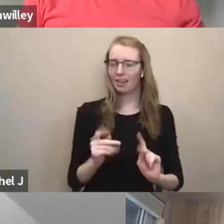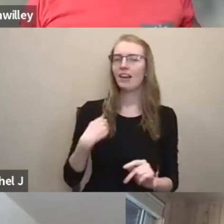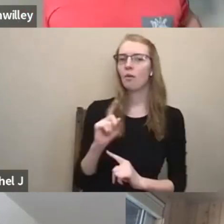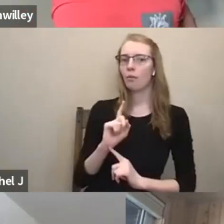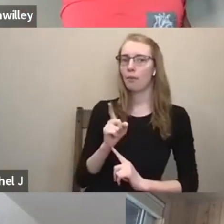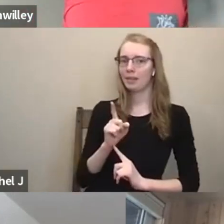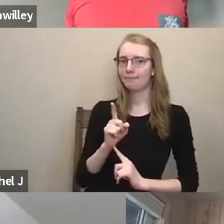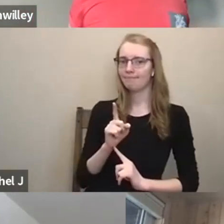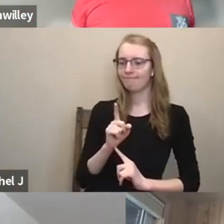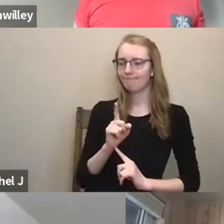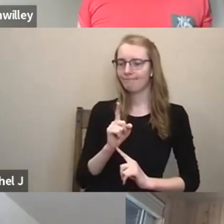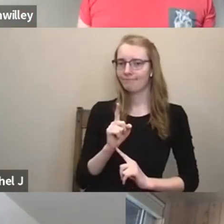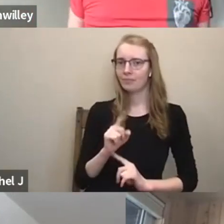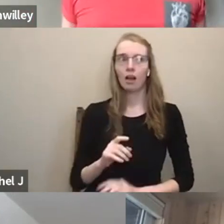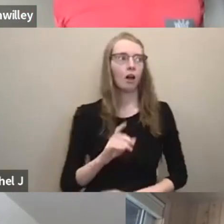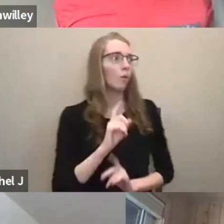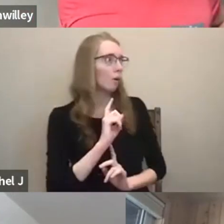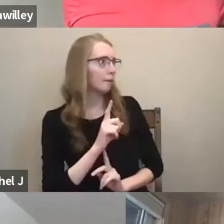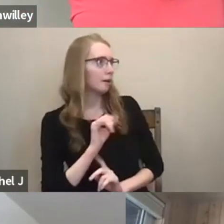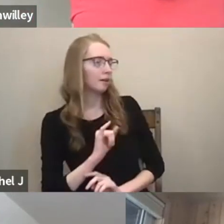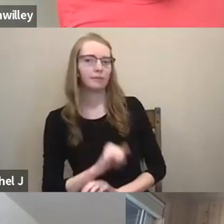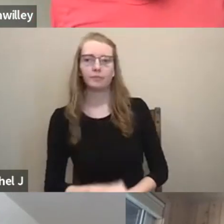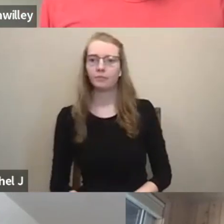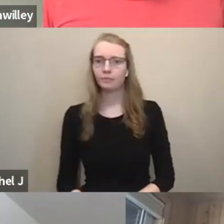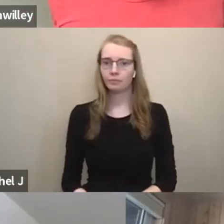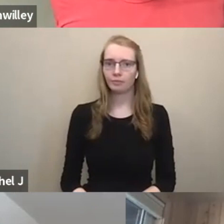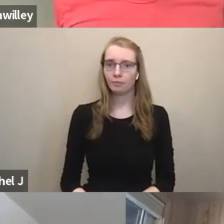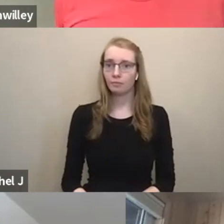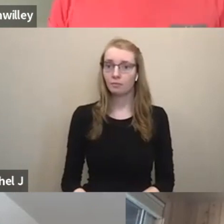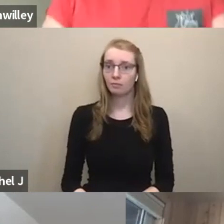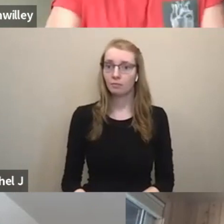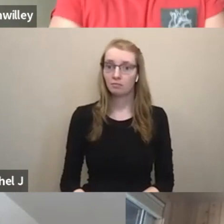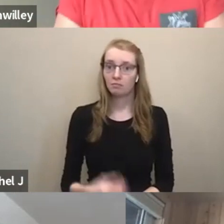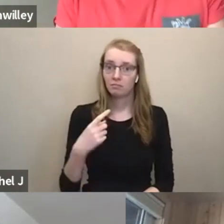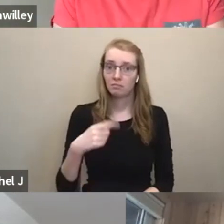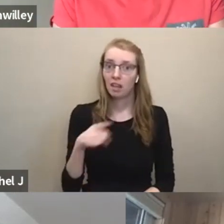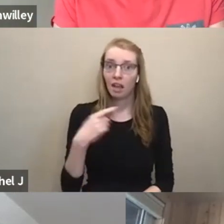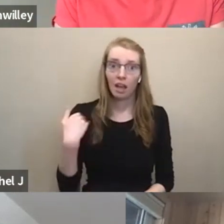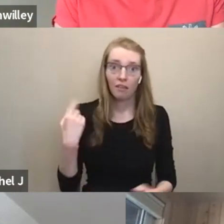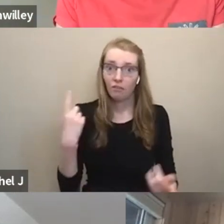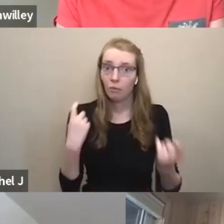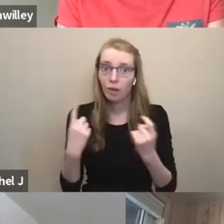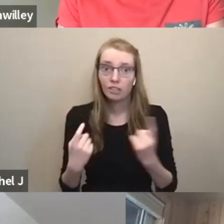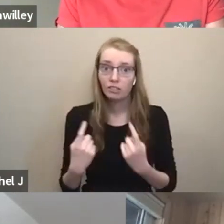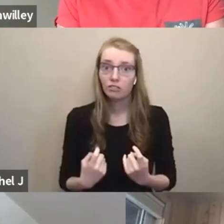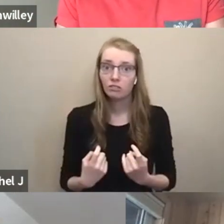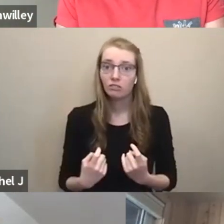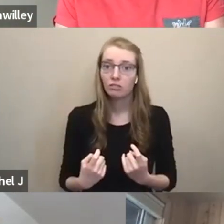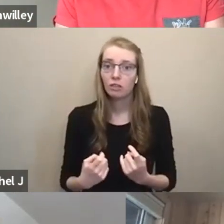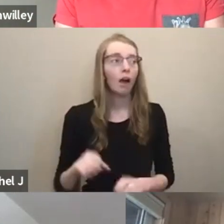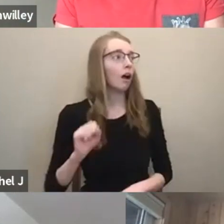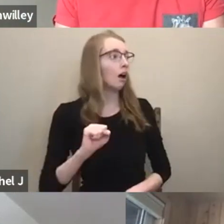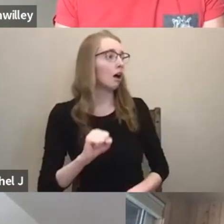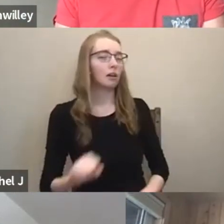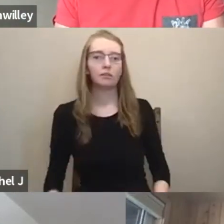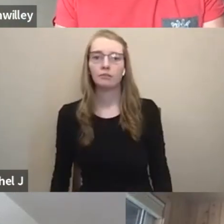minute. Yeah. Okay, does everyone good questions? Everyone